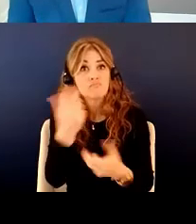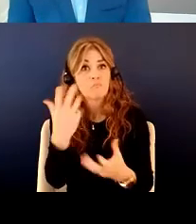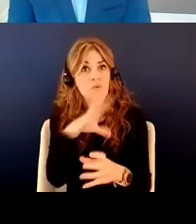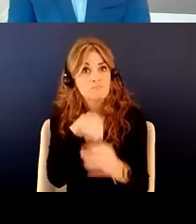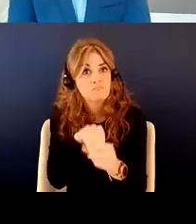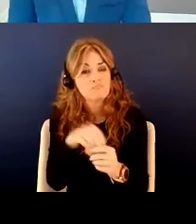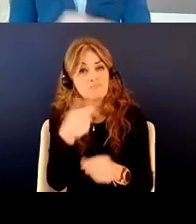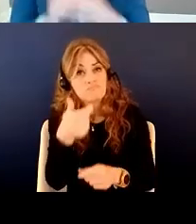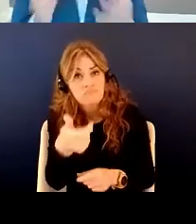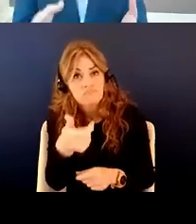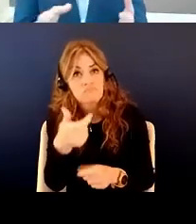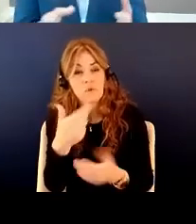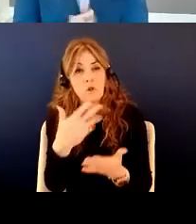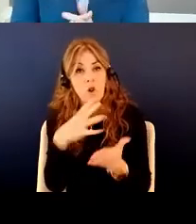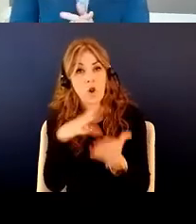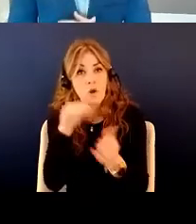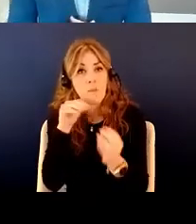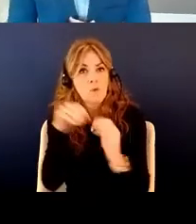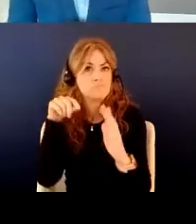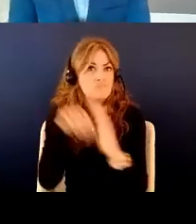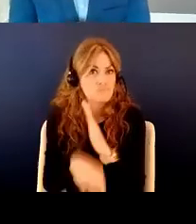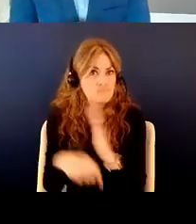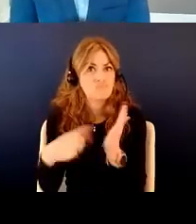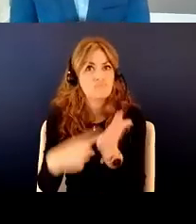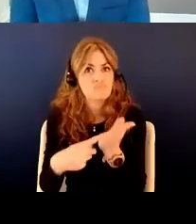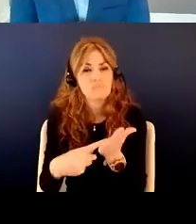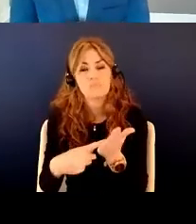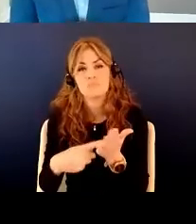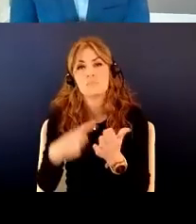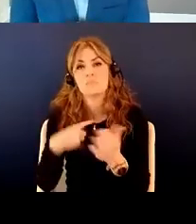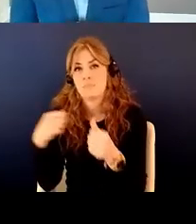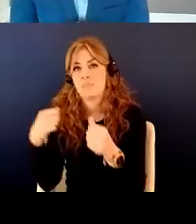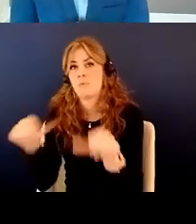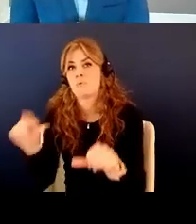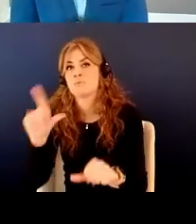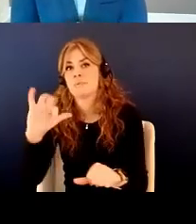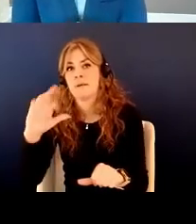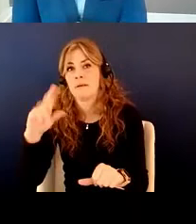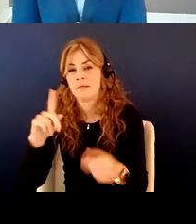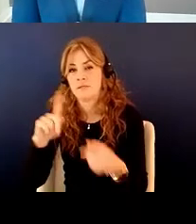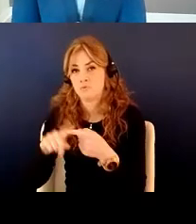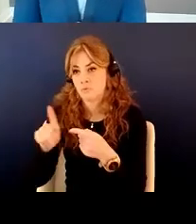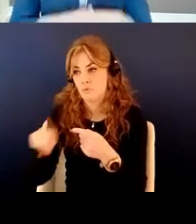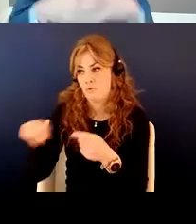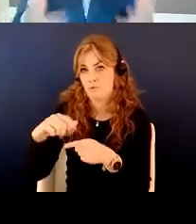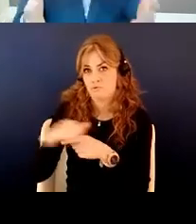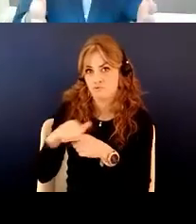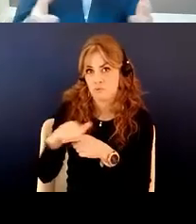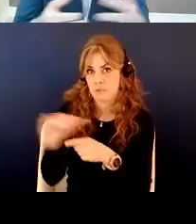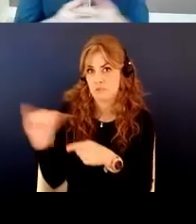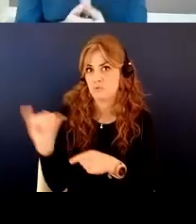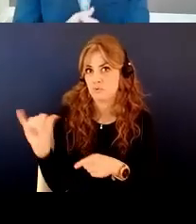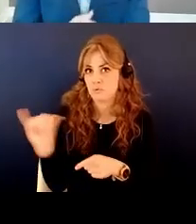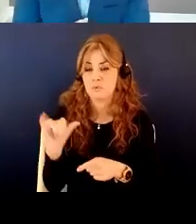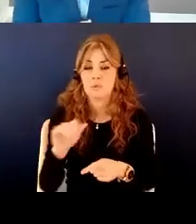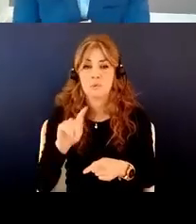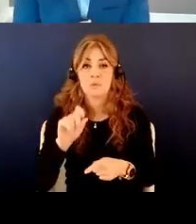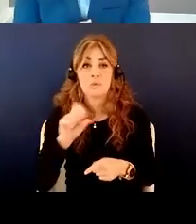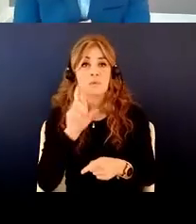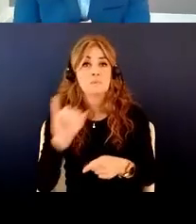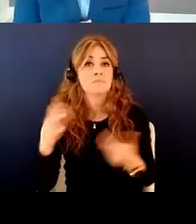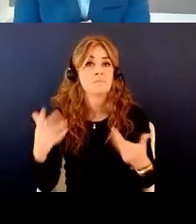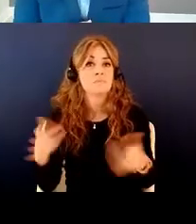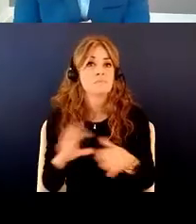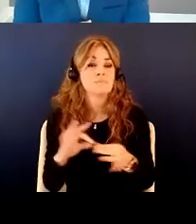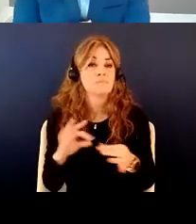little bit of a deeper dive, we'll post some links to those websites and those training materials. And Terry's already mentioned at the end